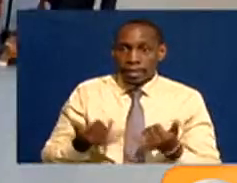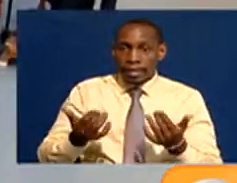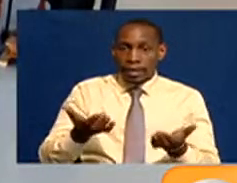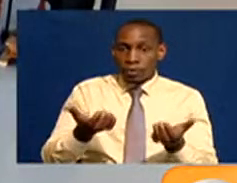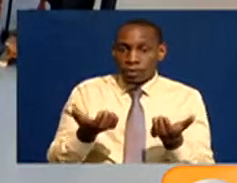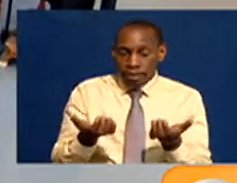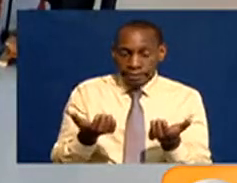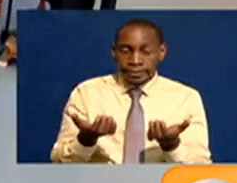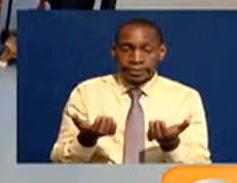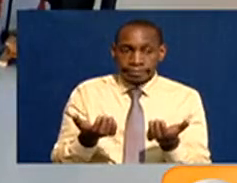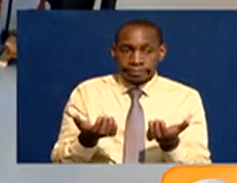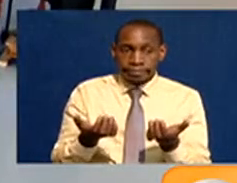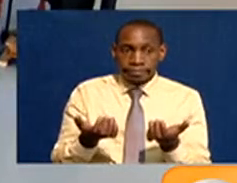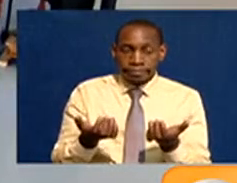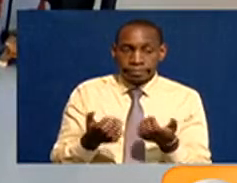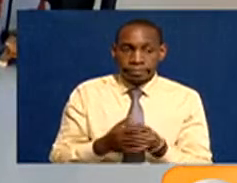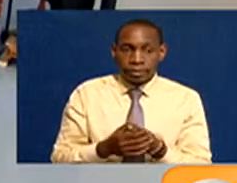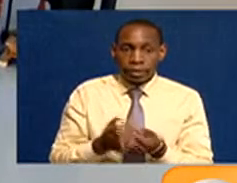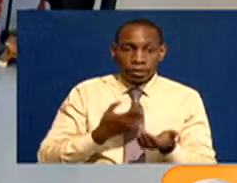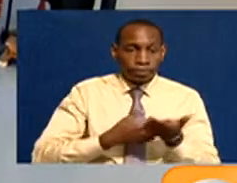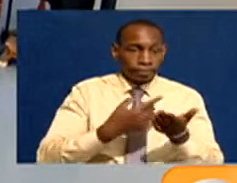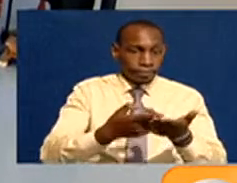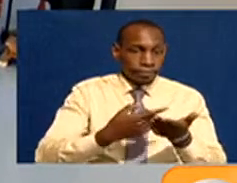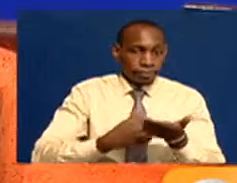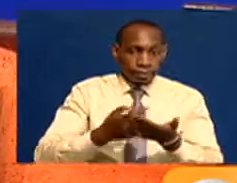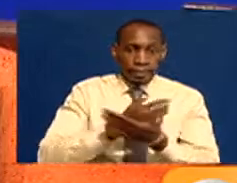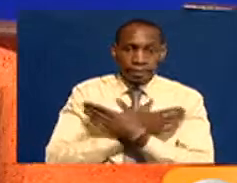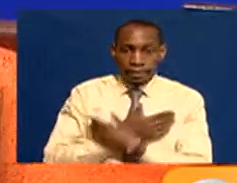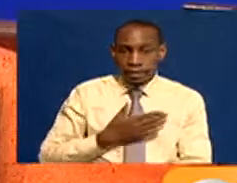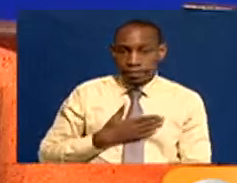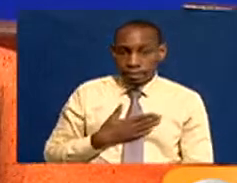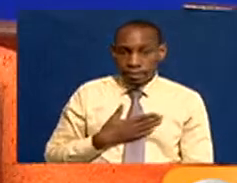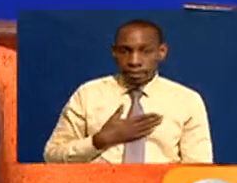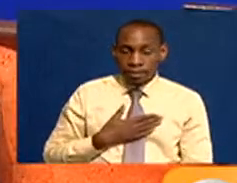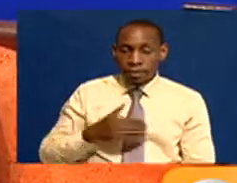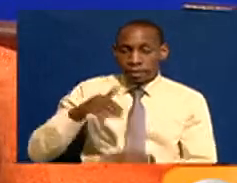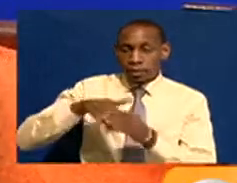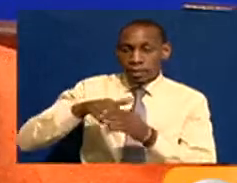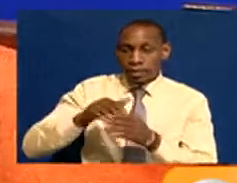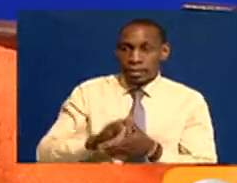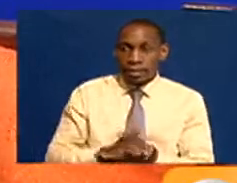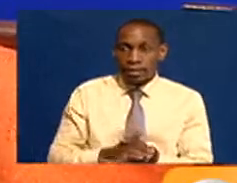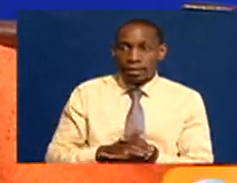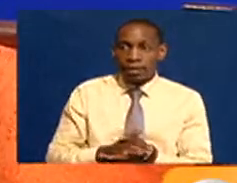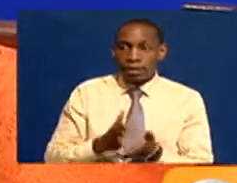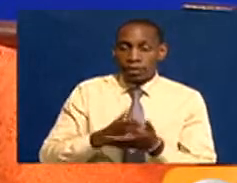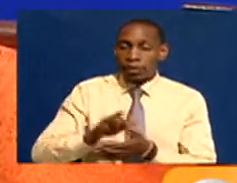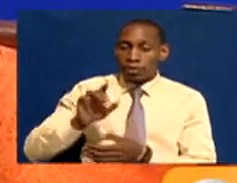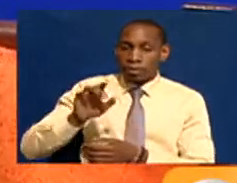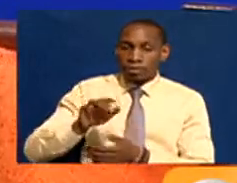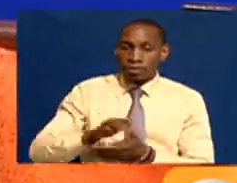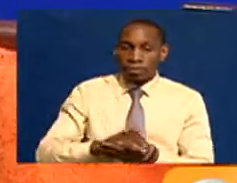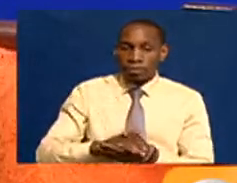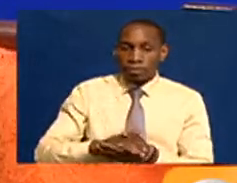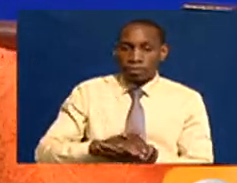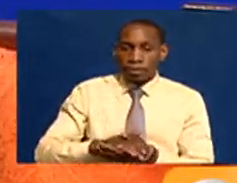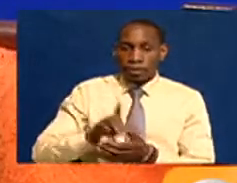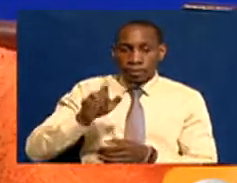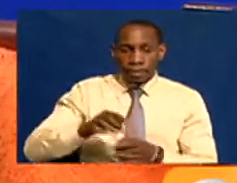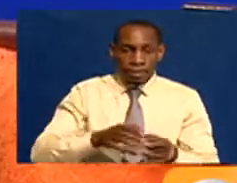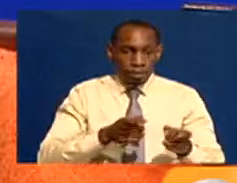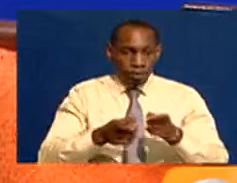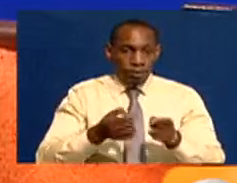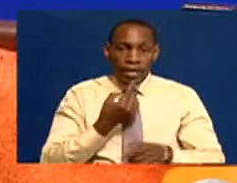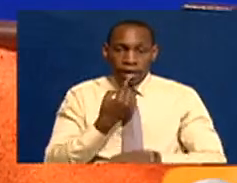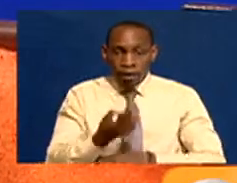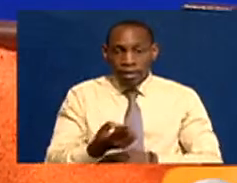to bring, and we've discussed with my colleague in the interior, we must bring order. We must know